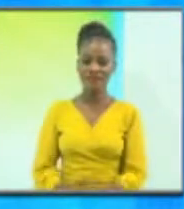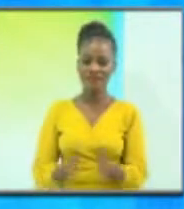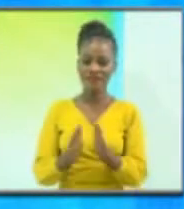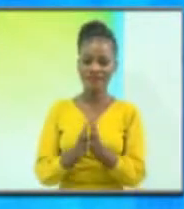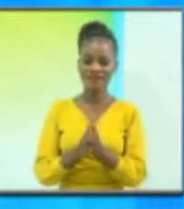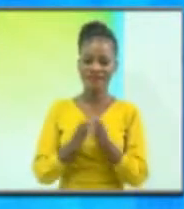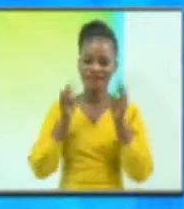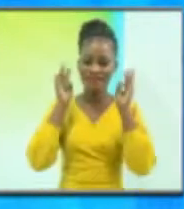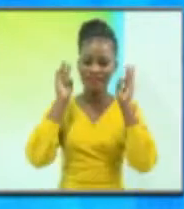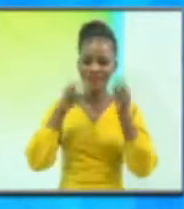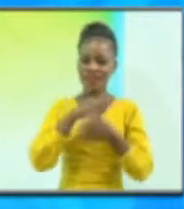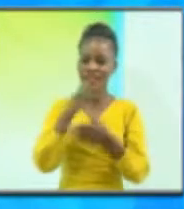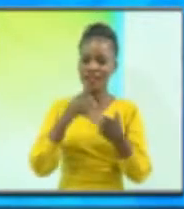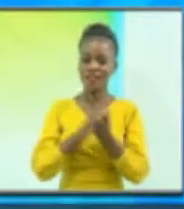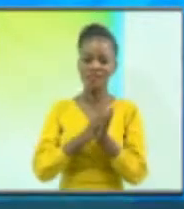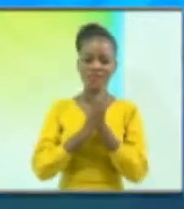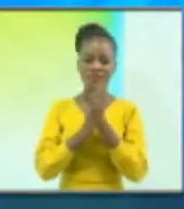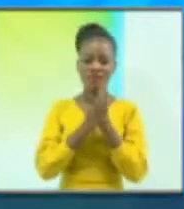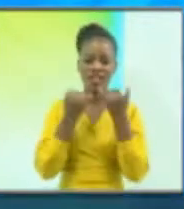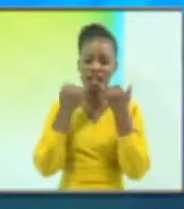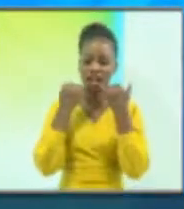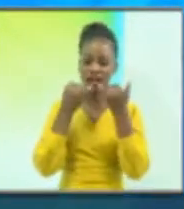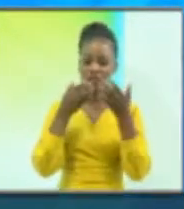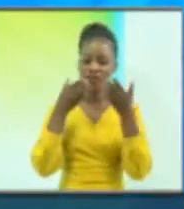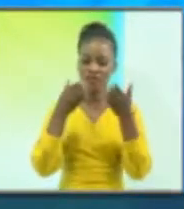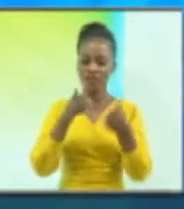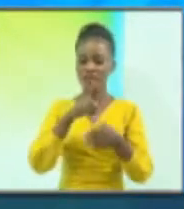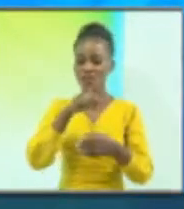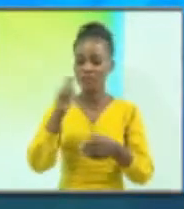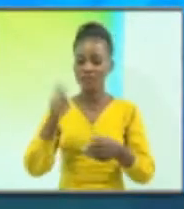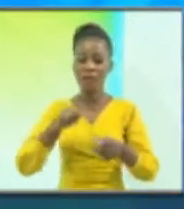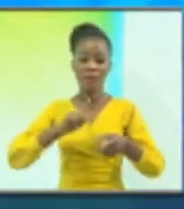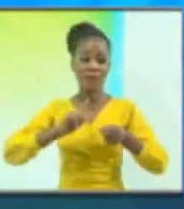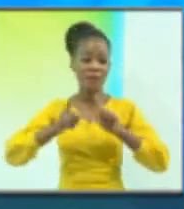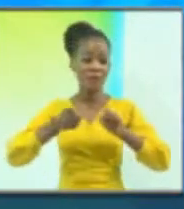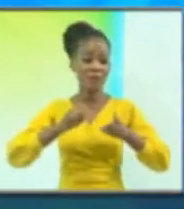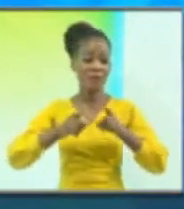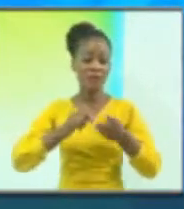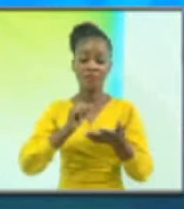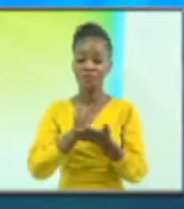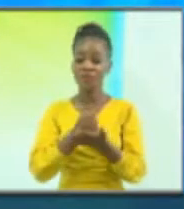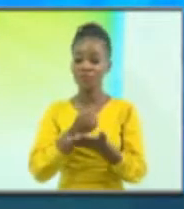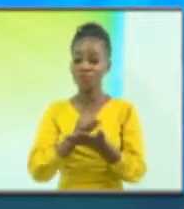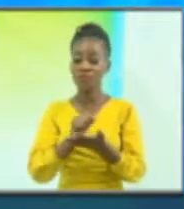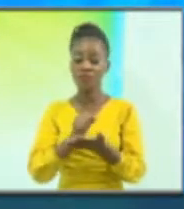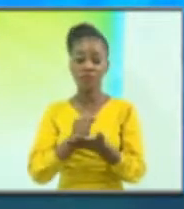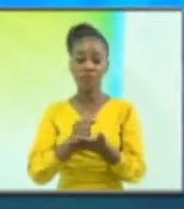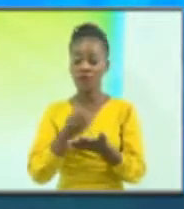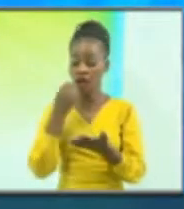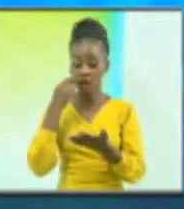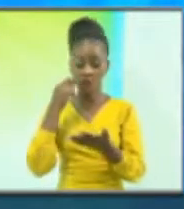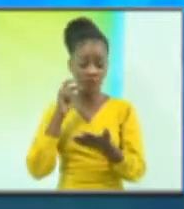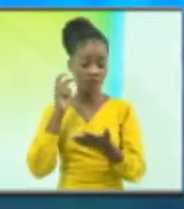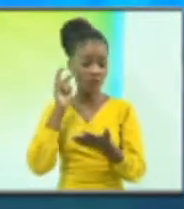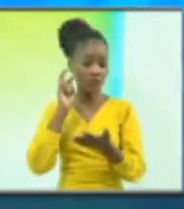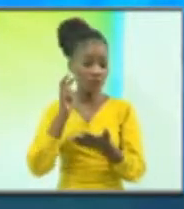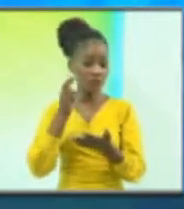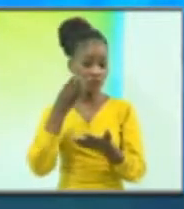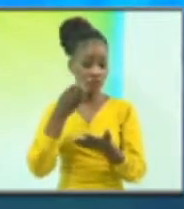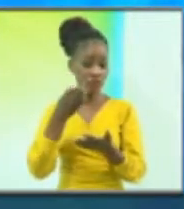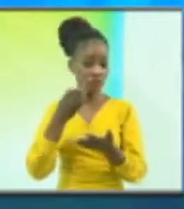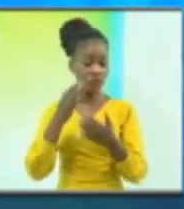And we all have a story to tell regarding the chasing of passports and all those things to do with your